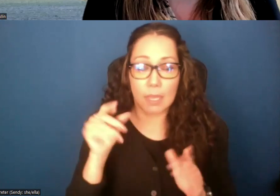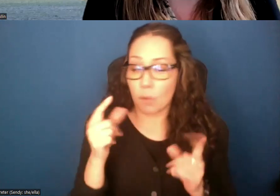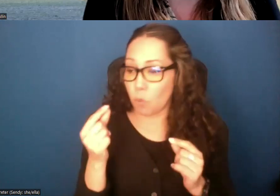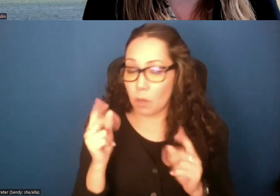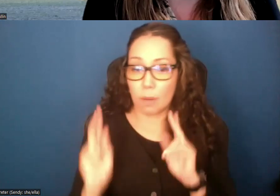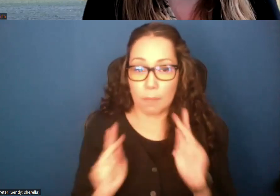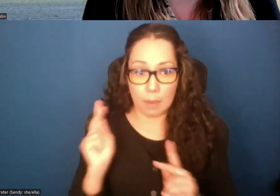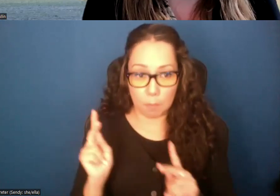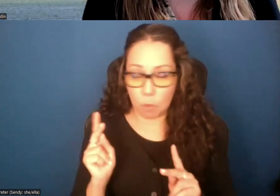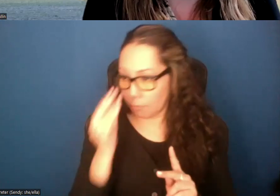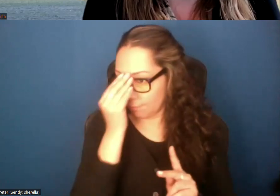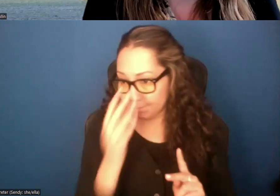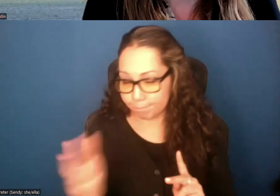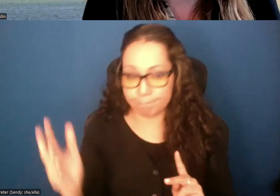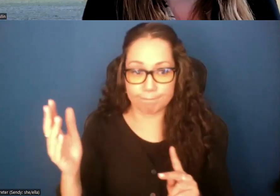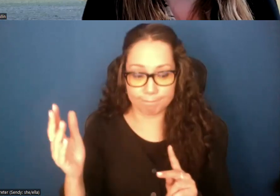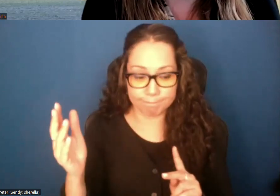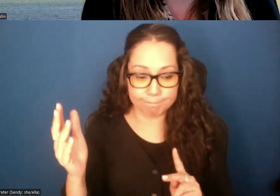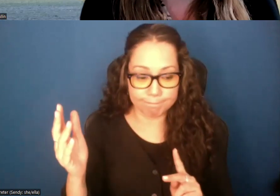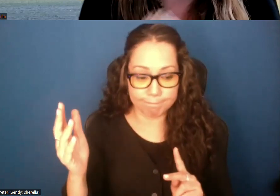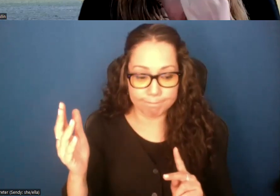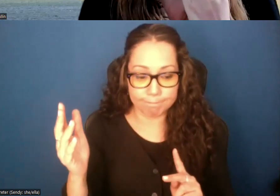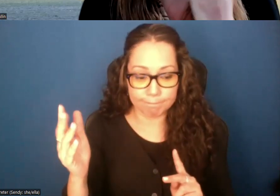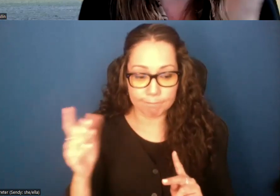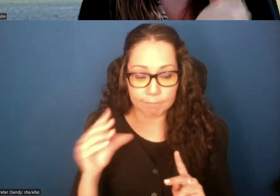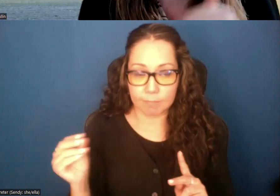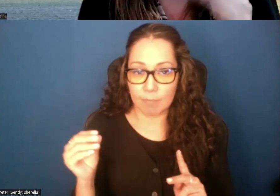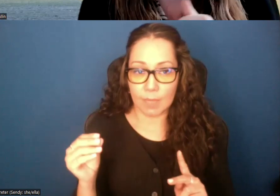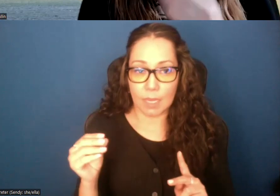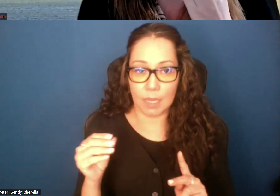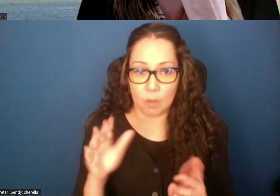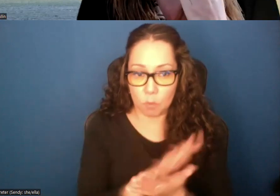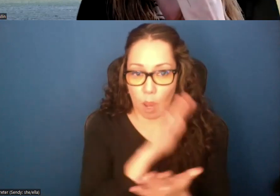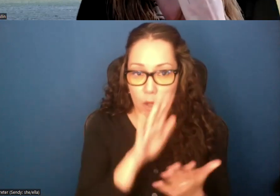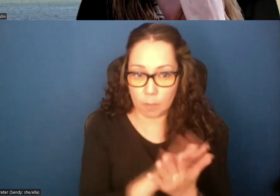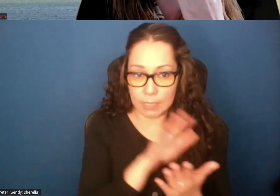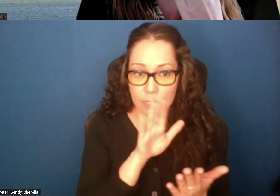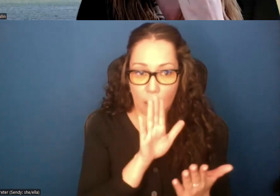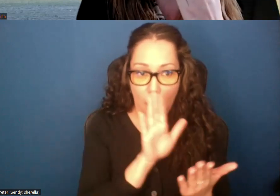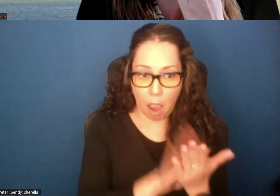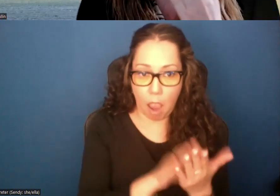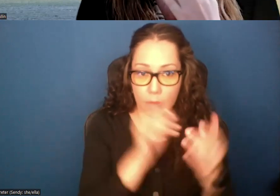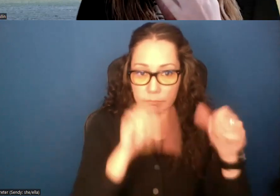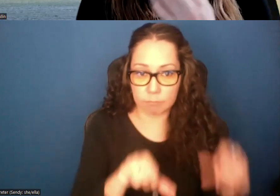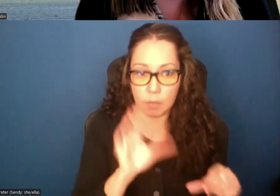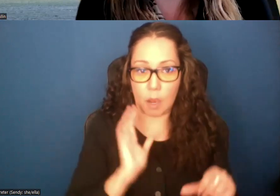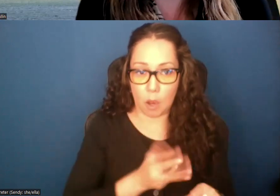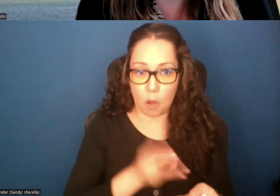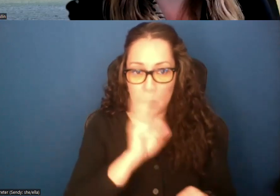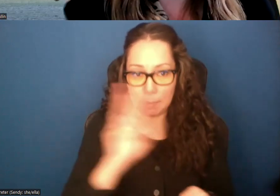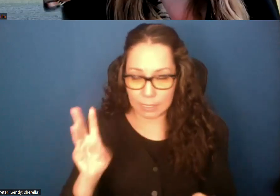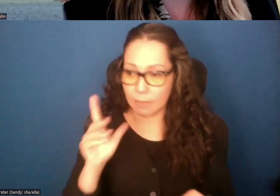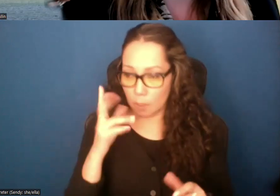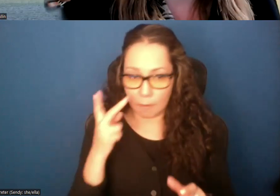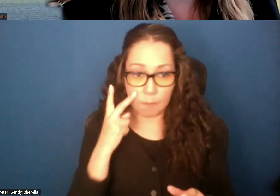document on our website if you would like to read the additional detail around all of the studies in the space.